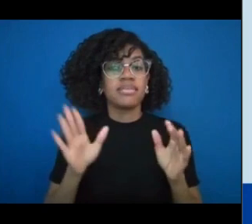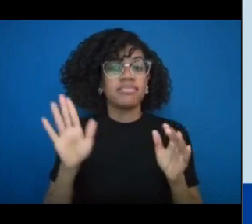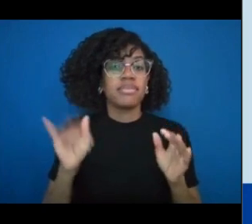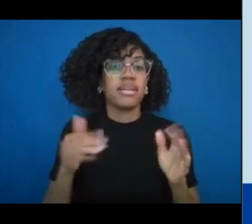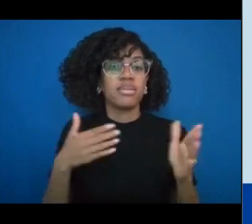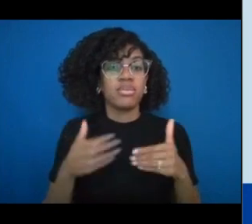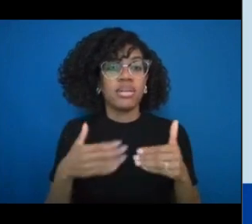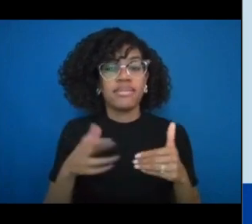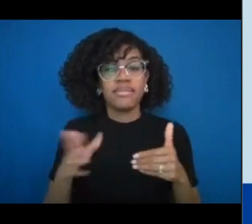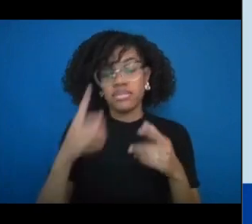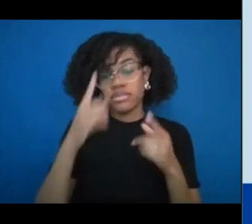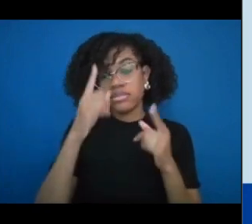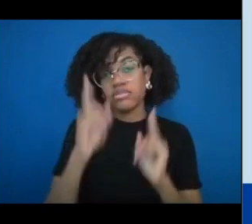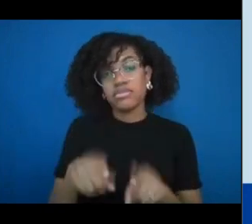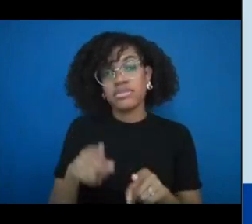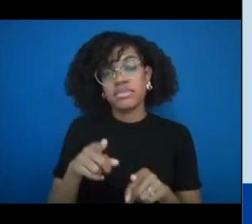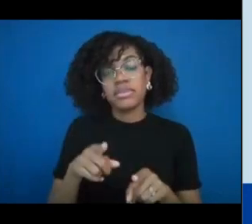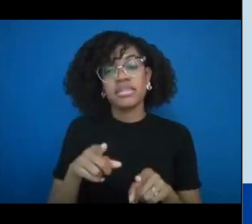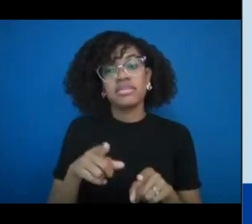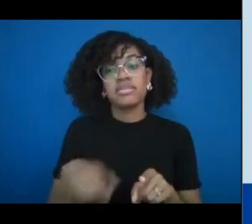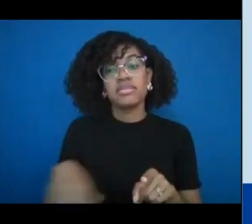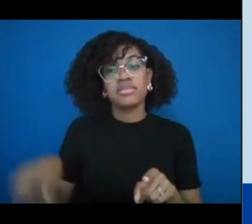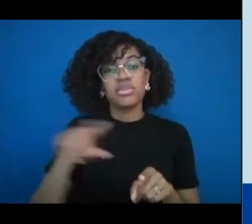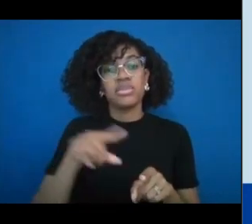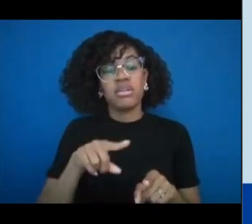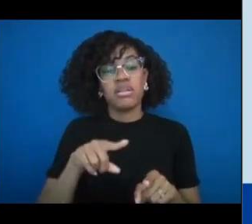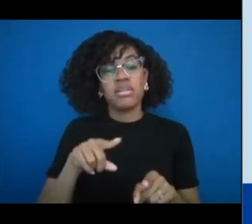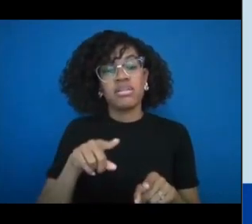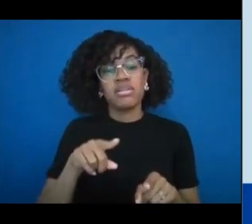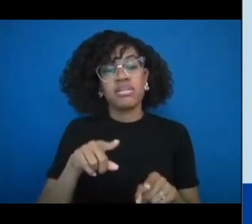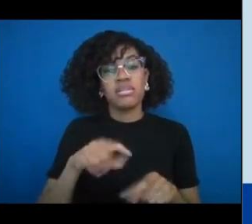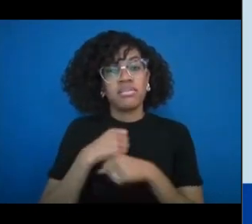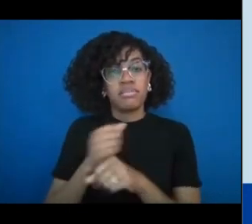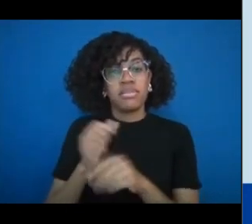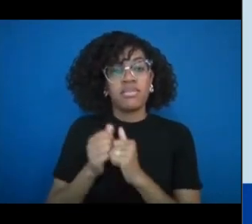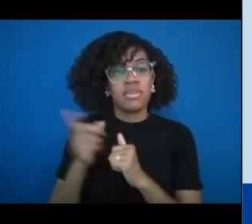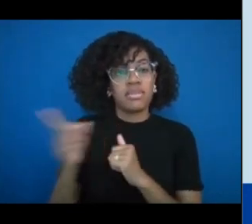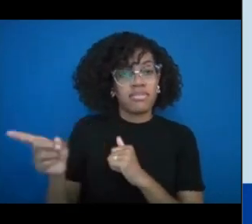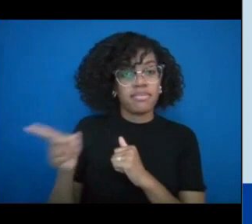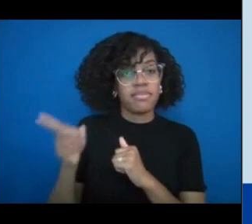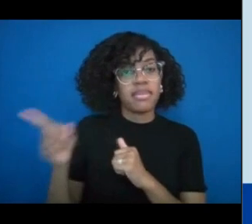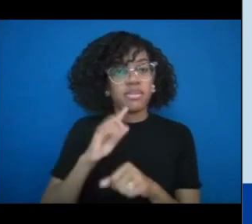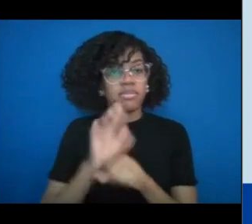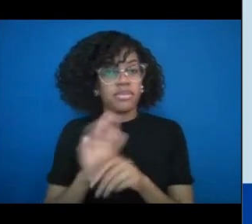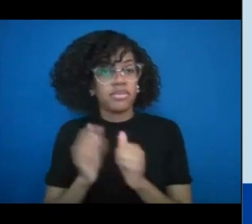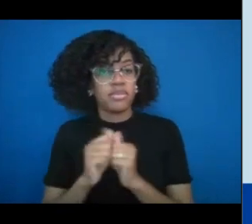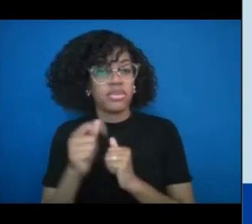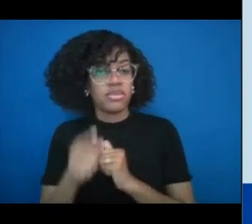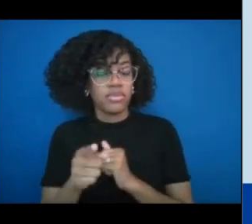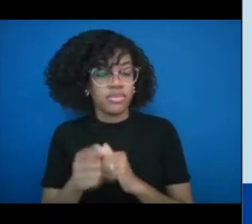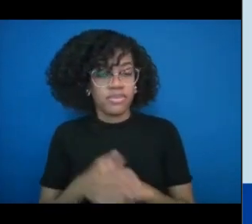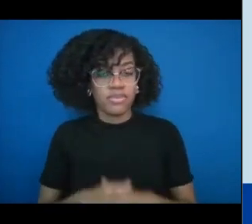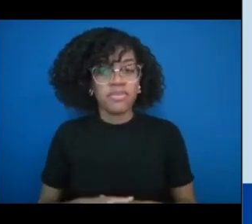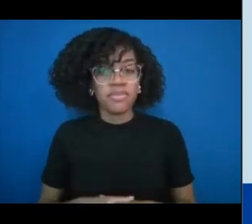the agreements you made and the commitments they made with you.